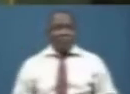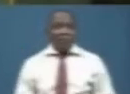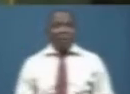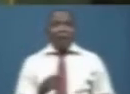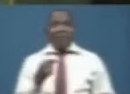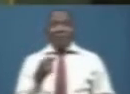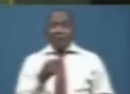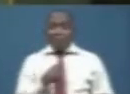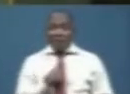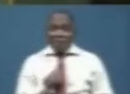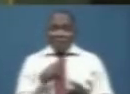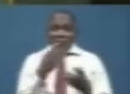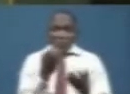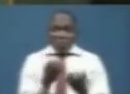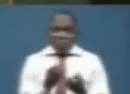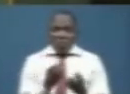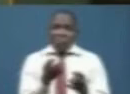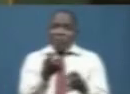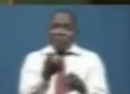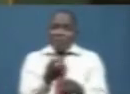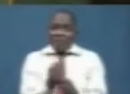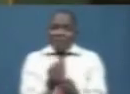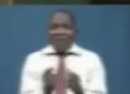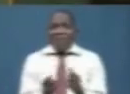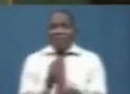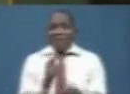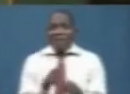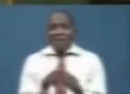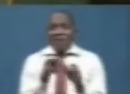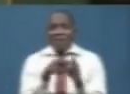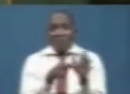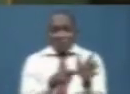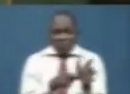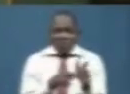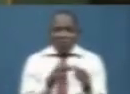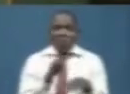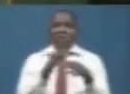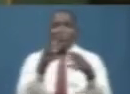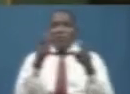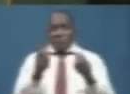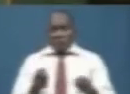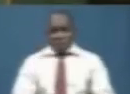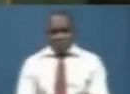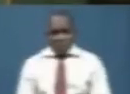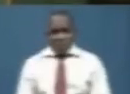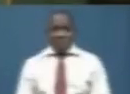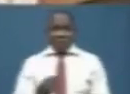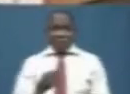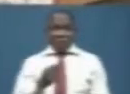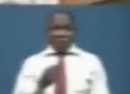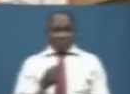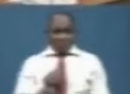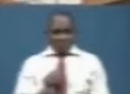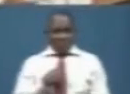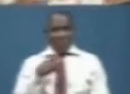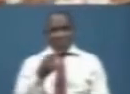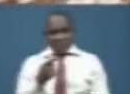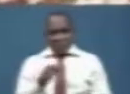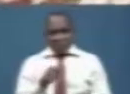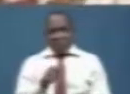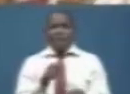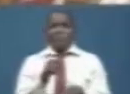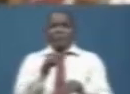not been able to receive yet a first-hand report of the situation. My instinct, though, is that we should call